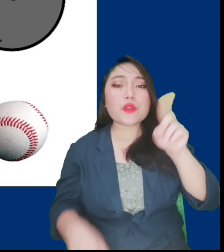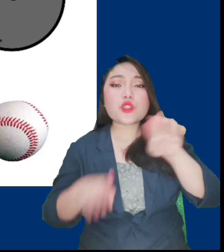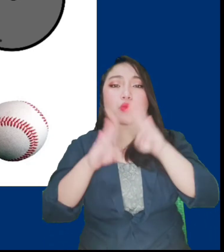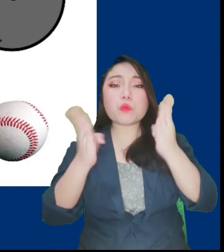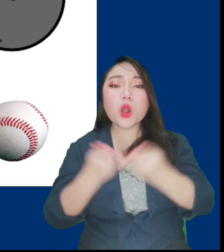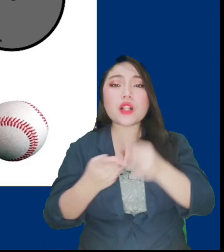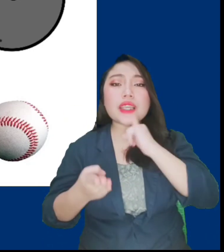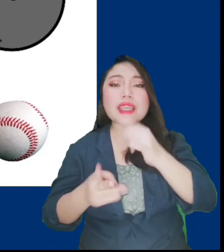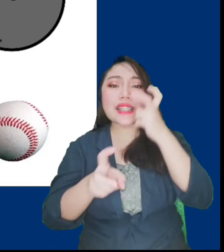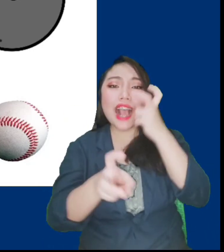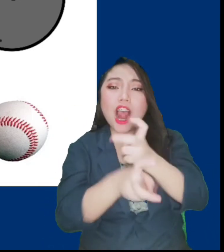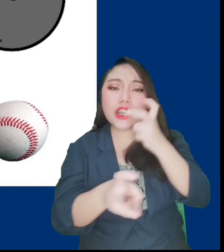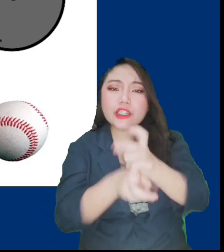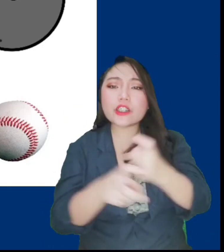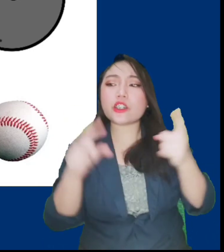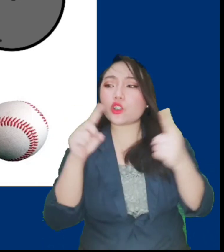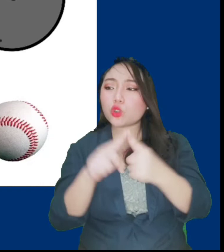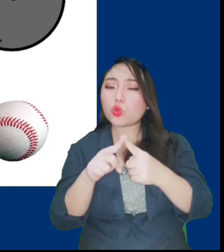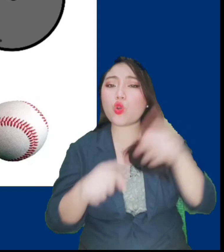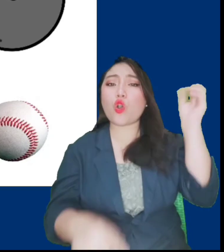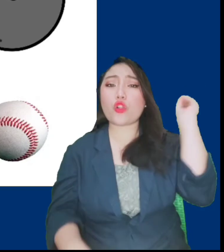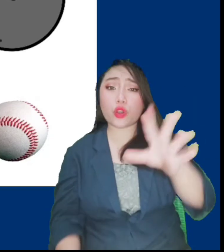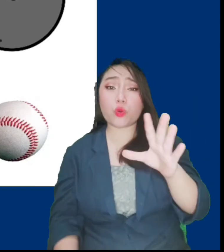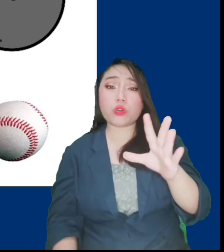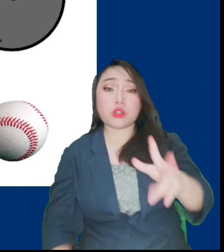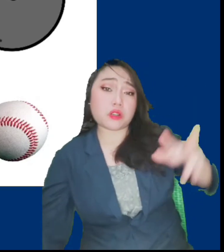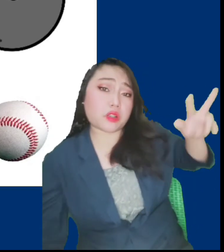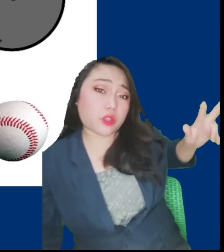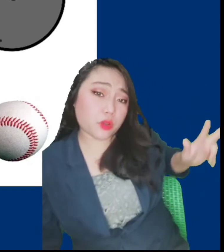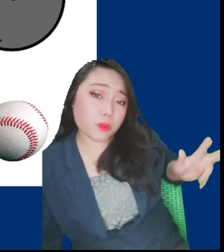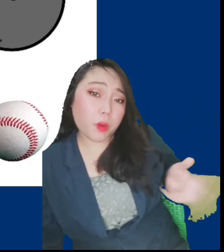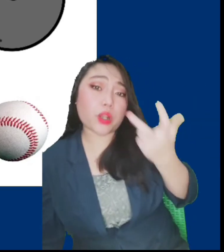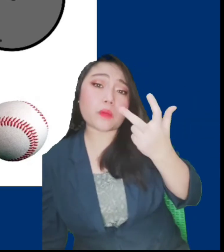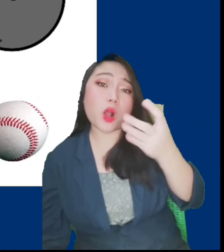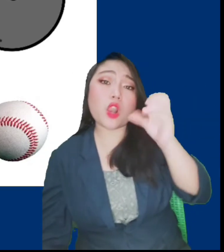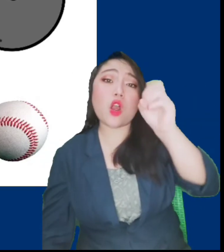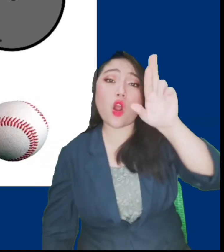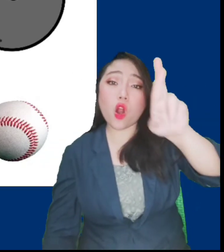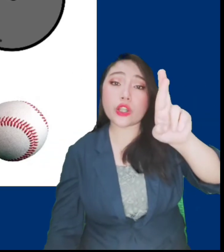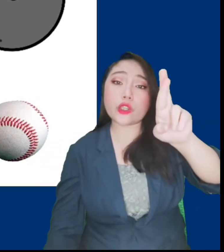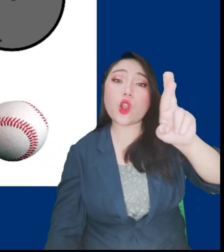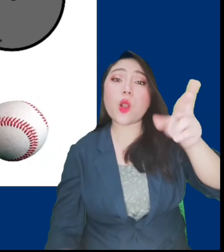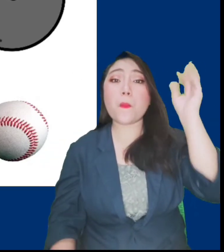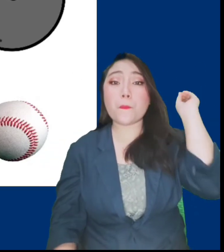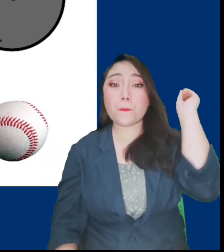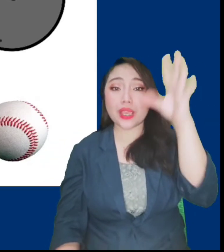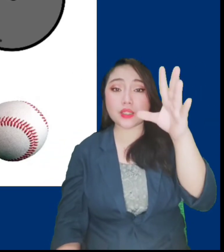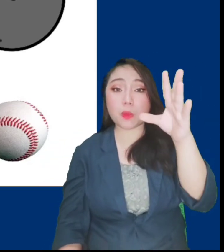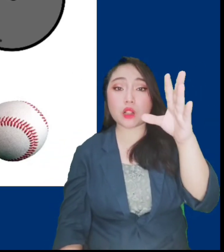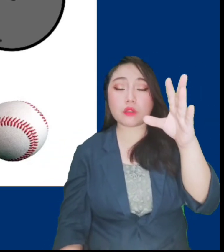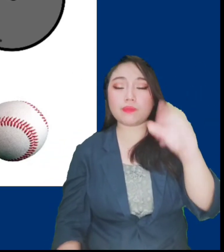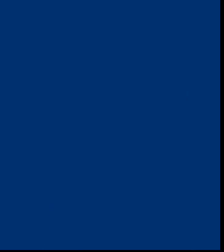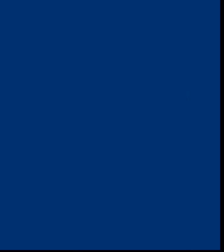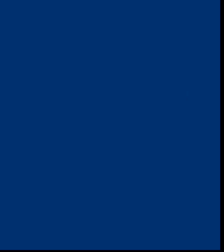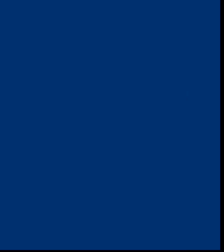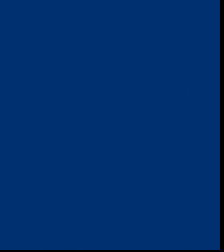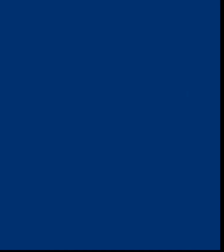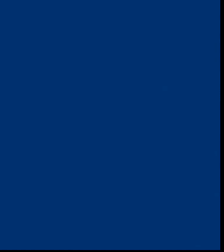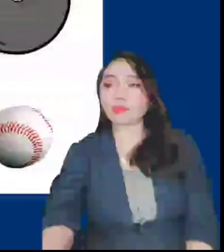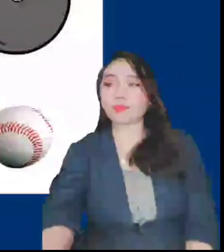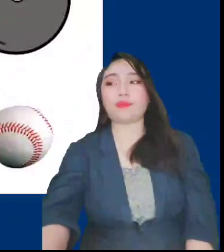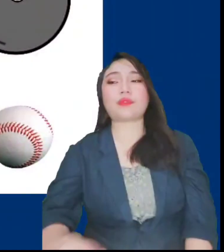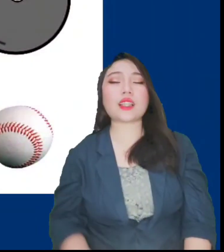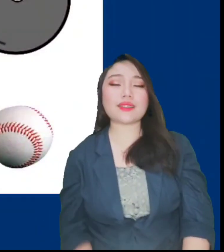Next, which ball is harder to throw, the bowling ball or the baseball?